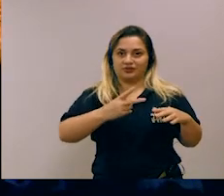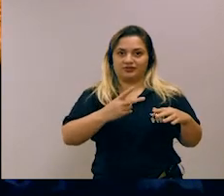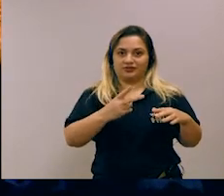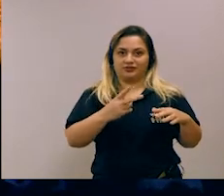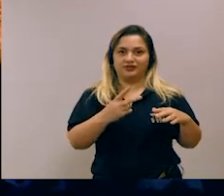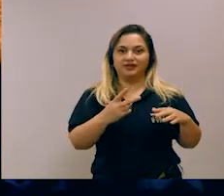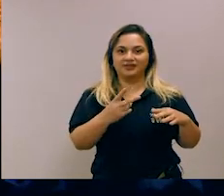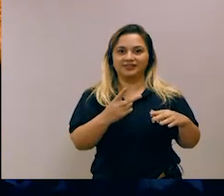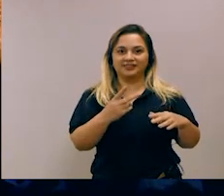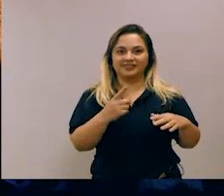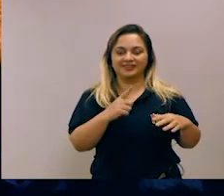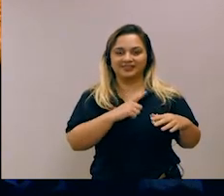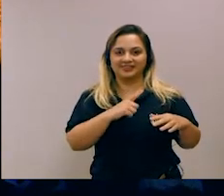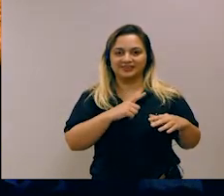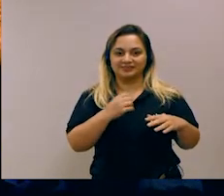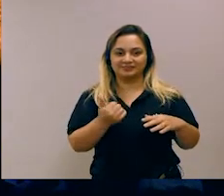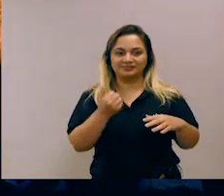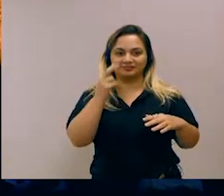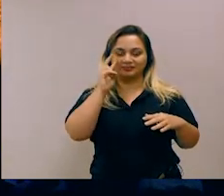Let's have a look.